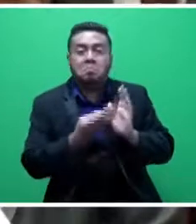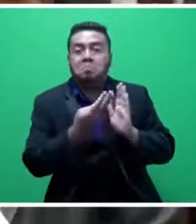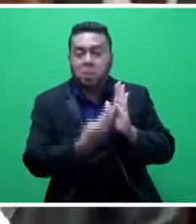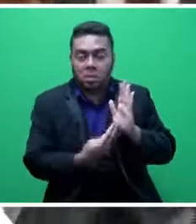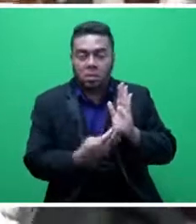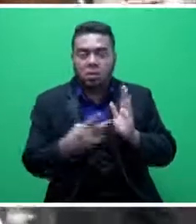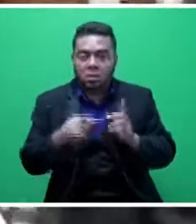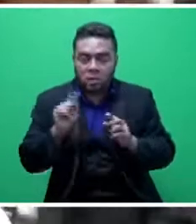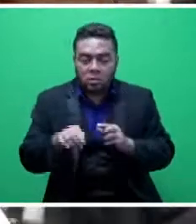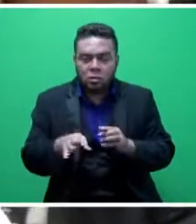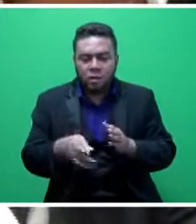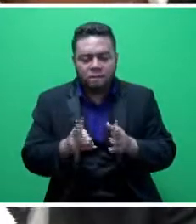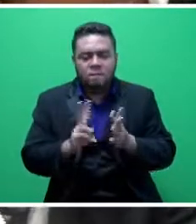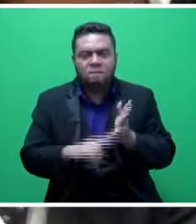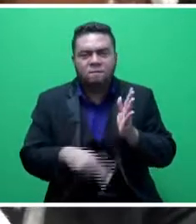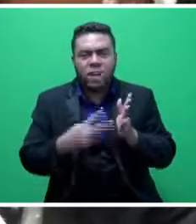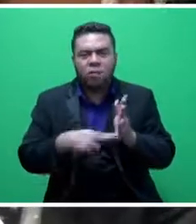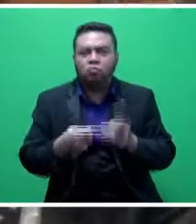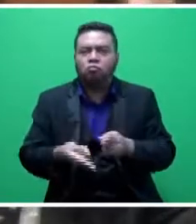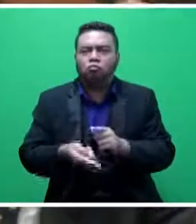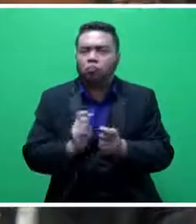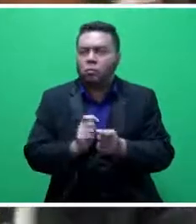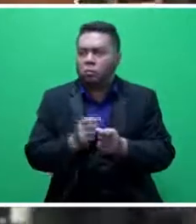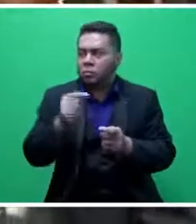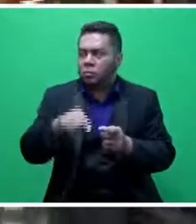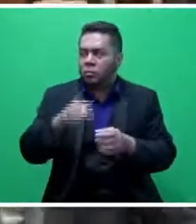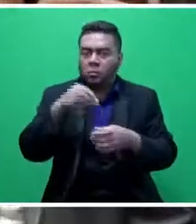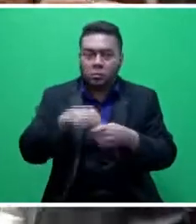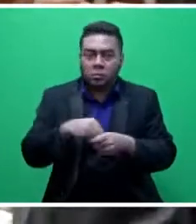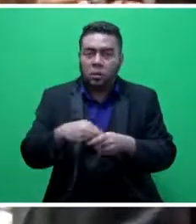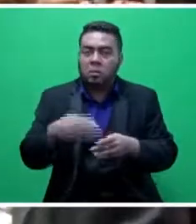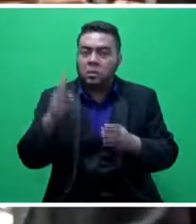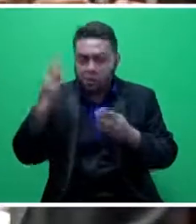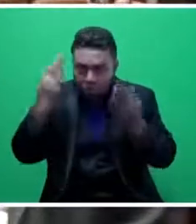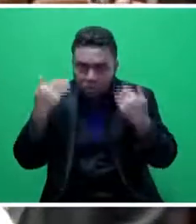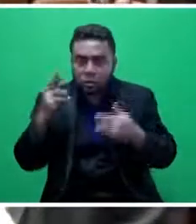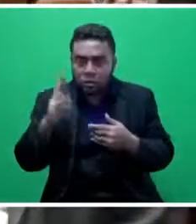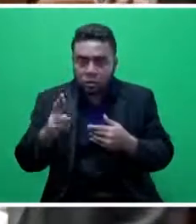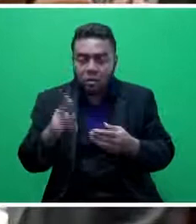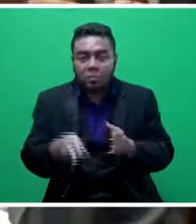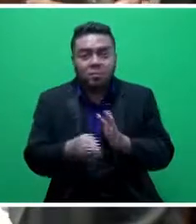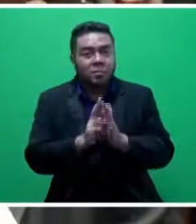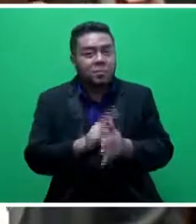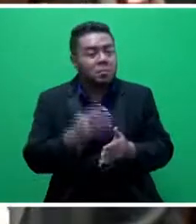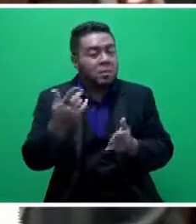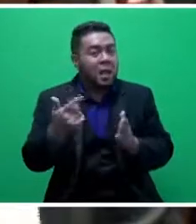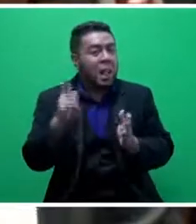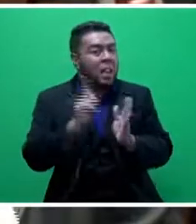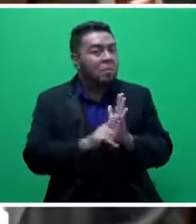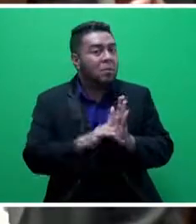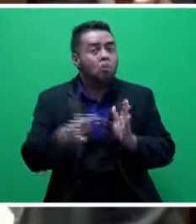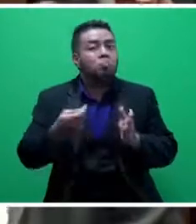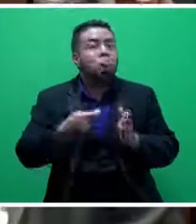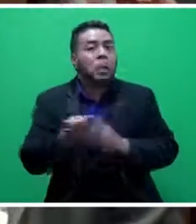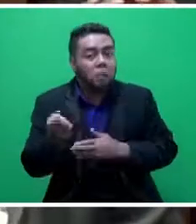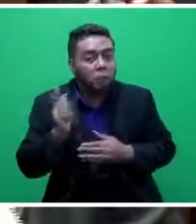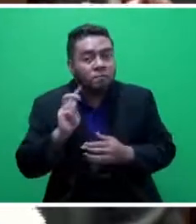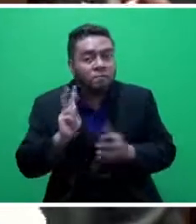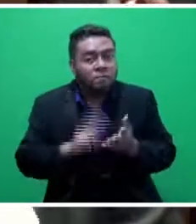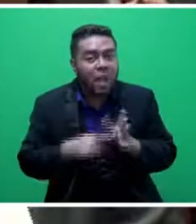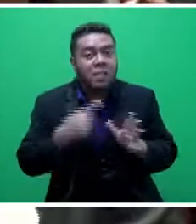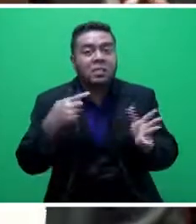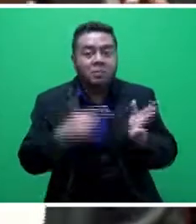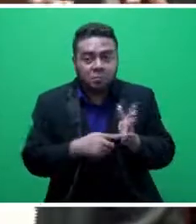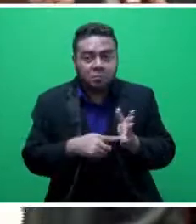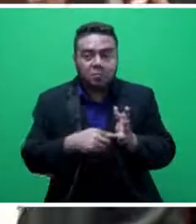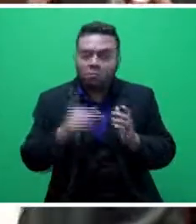in respect of VAT reverse charges. In this case, Mr. Speaker, sir, a reverse charge means that the liability to pay VAT is on the recipient of the